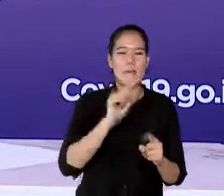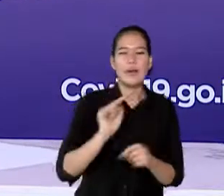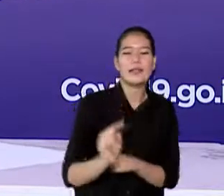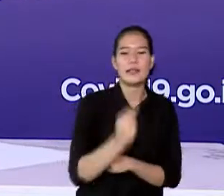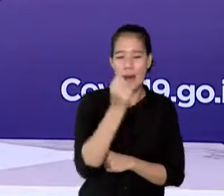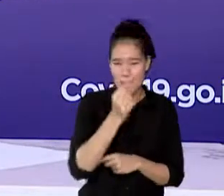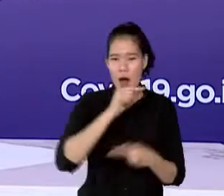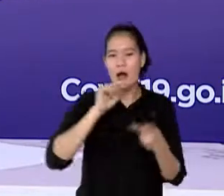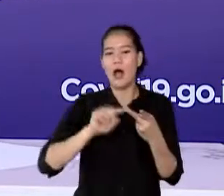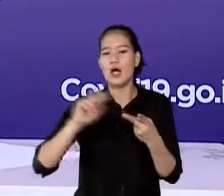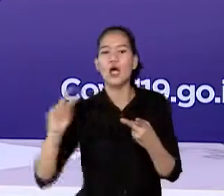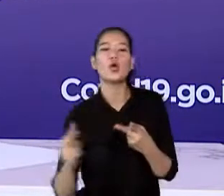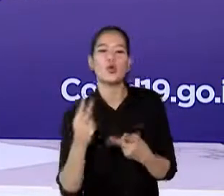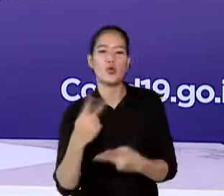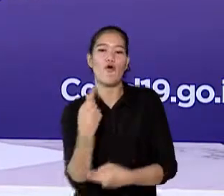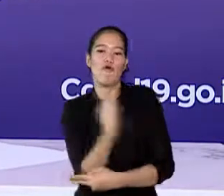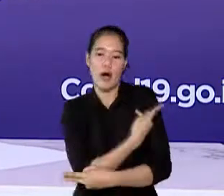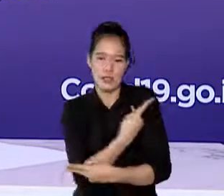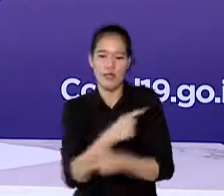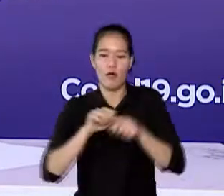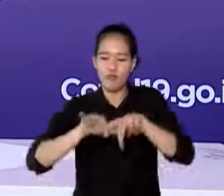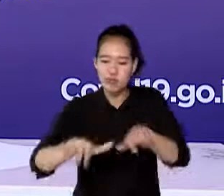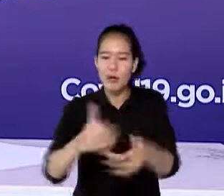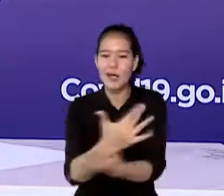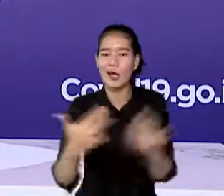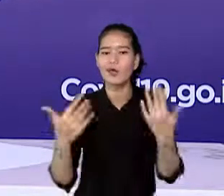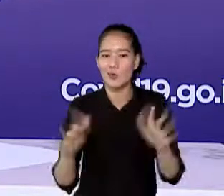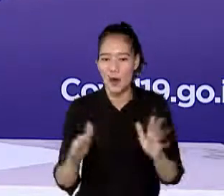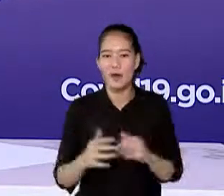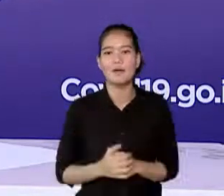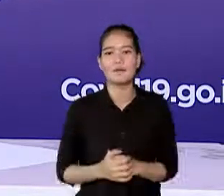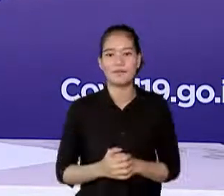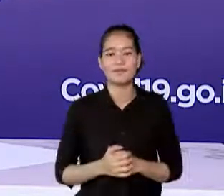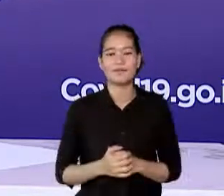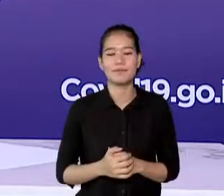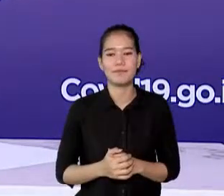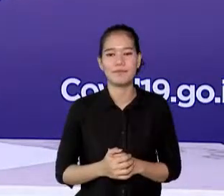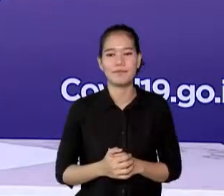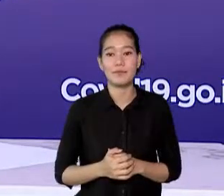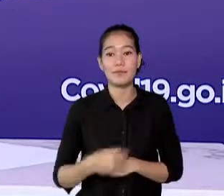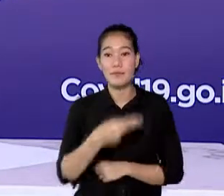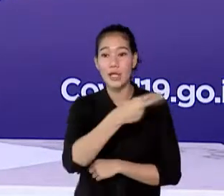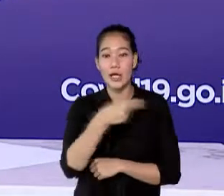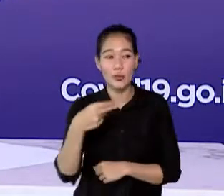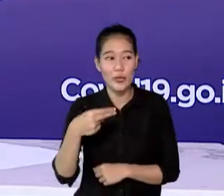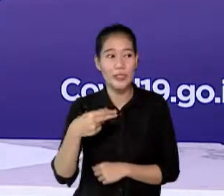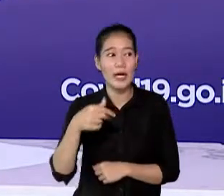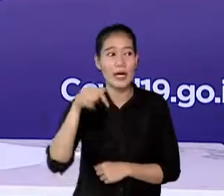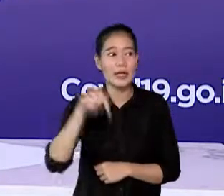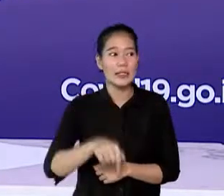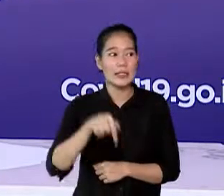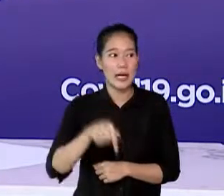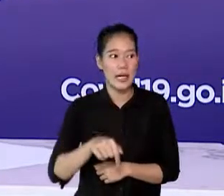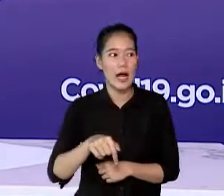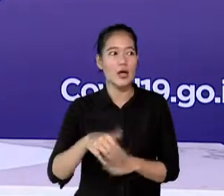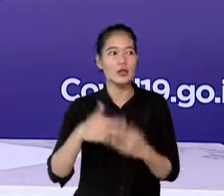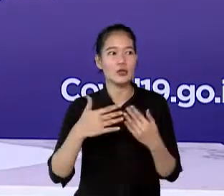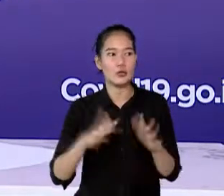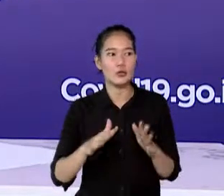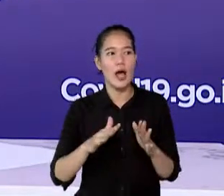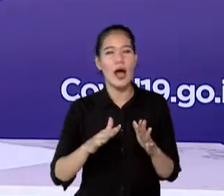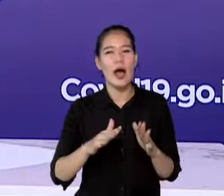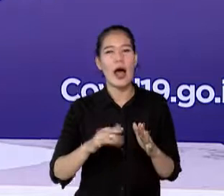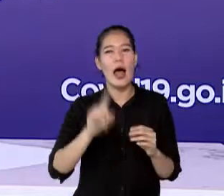have been administered to the people of Indonesia. Moreover, Indonesia ranks 8th